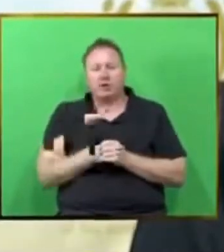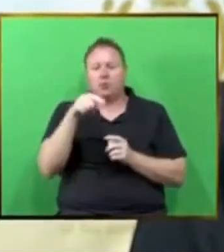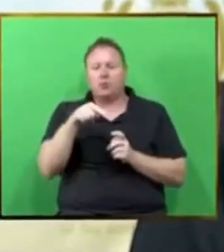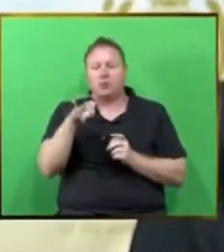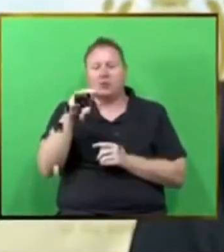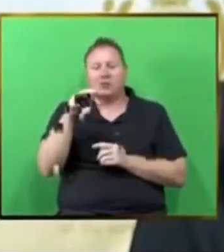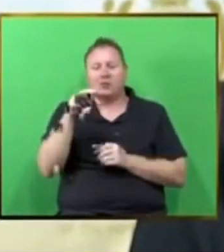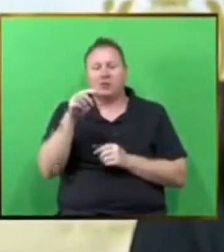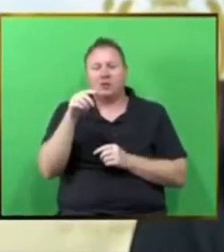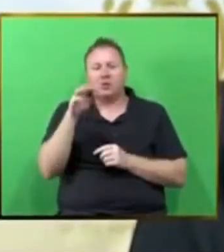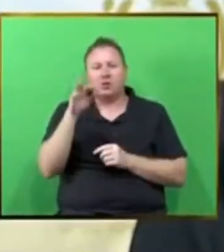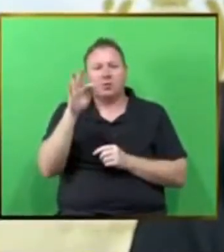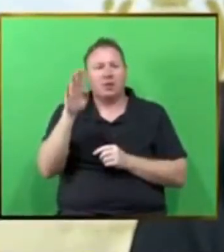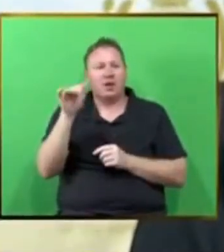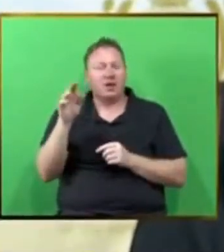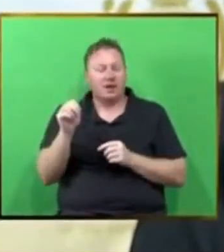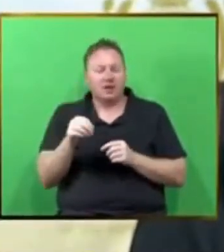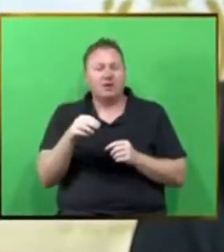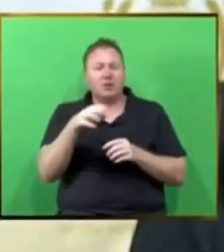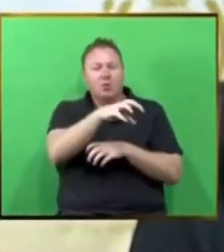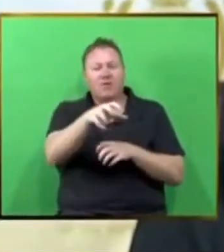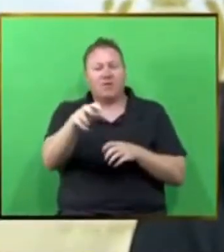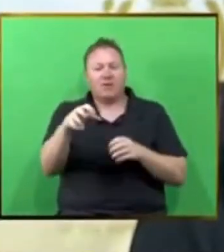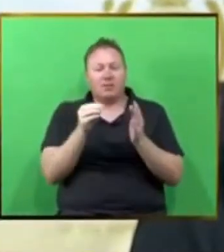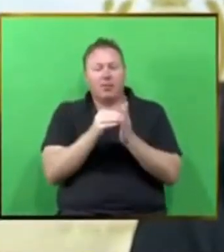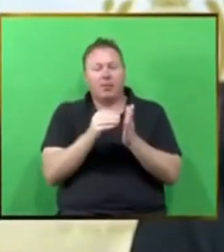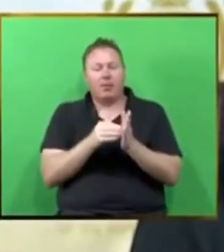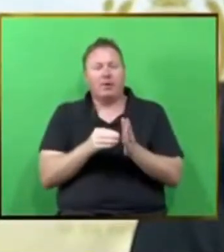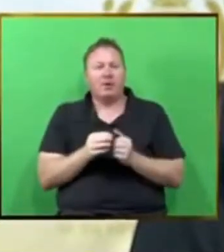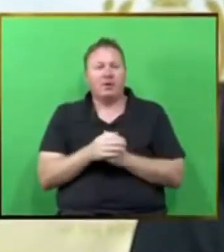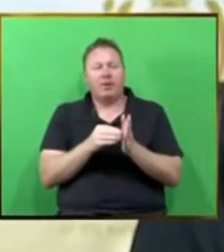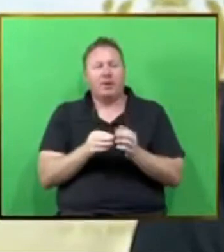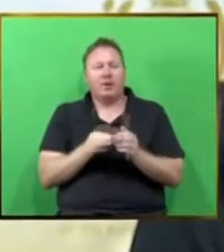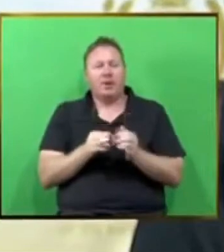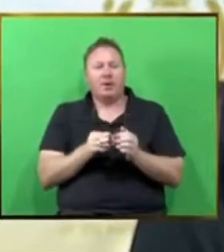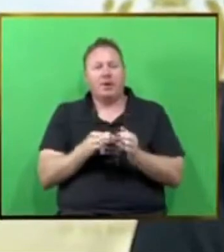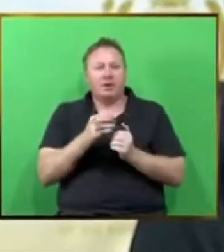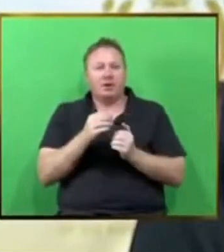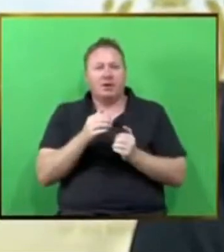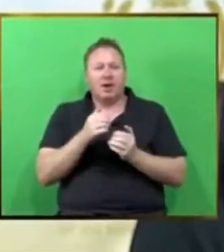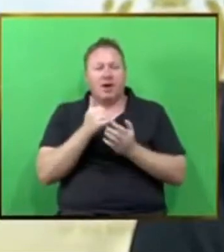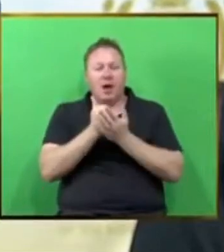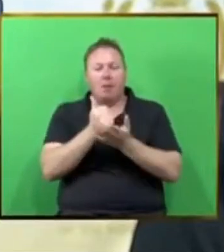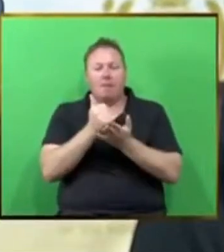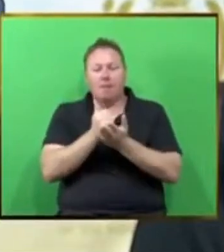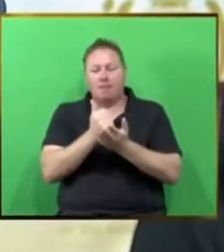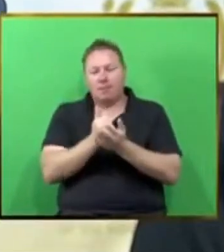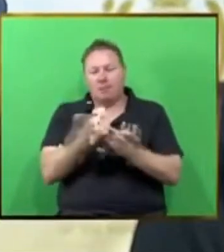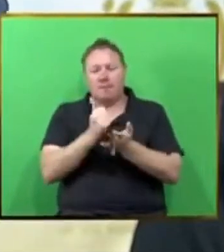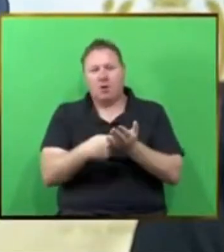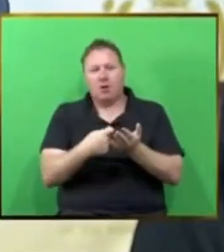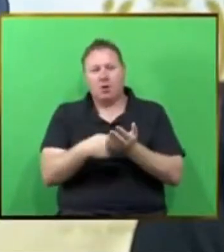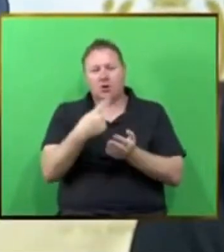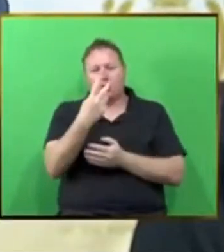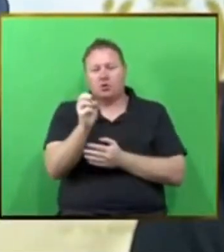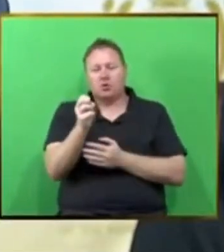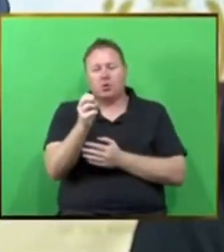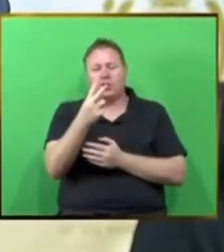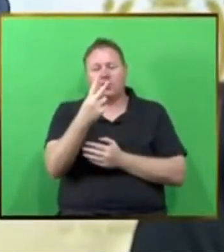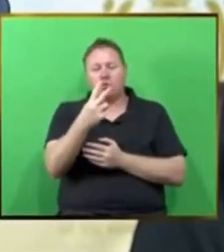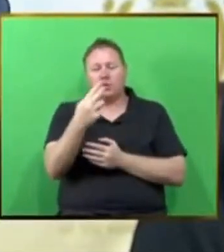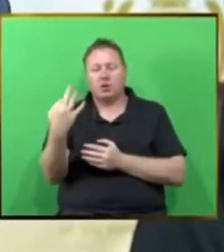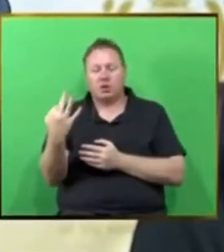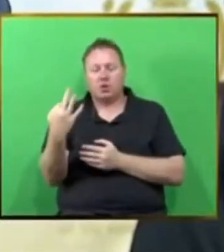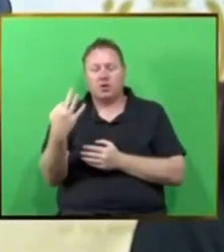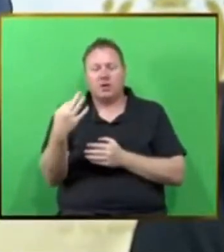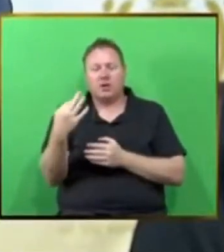105 billion is allocated to provinces for the next 3 years to cover the cost of implementing 2023 Public Service